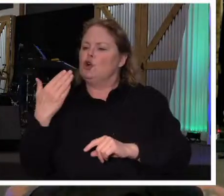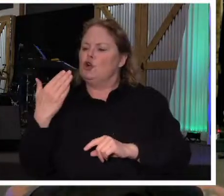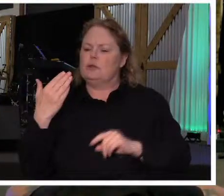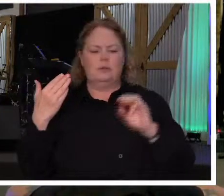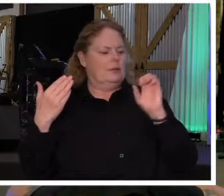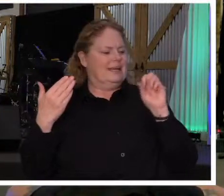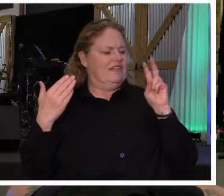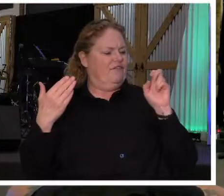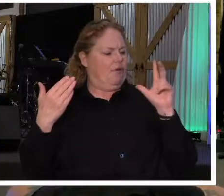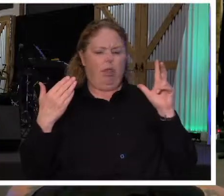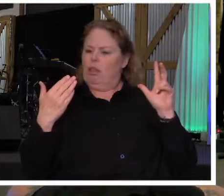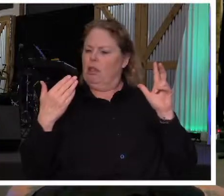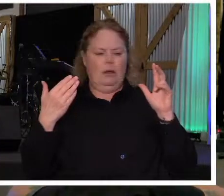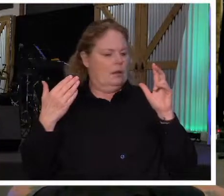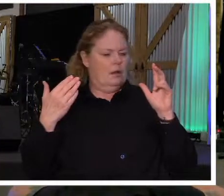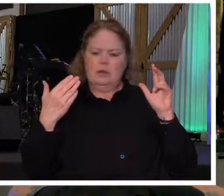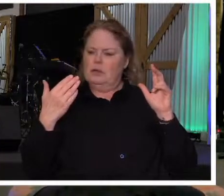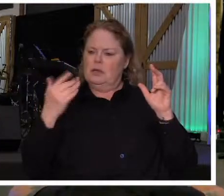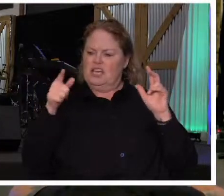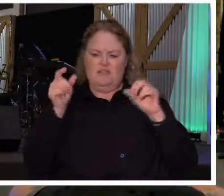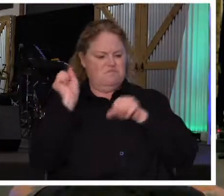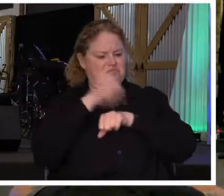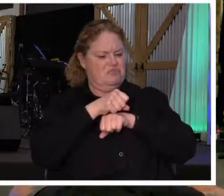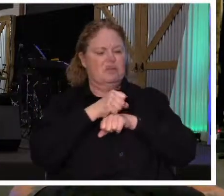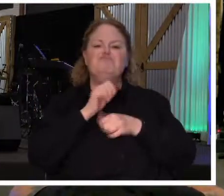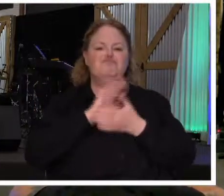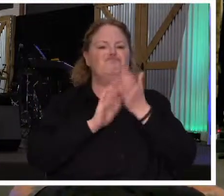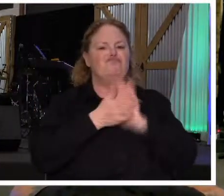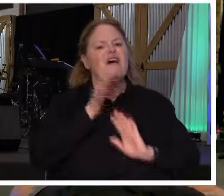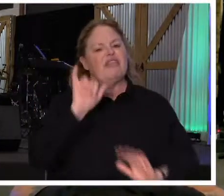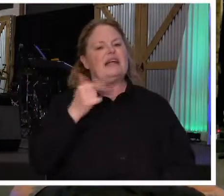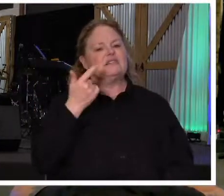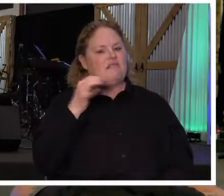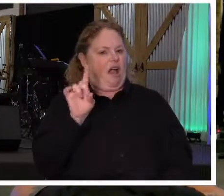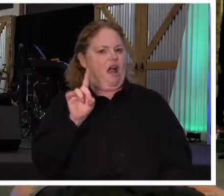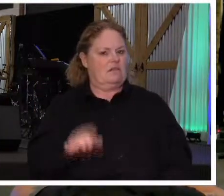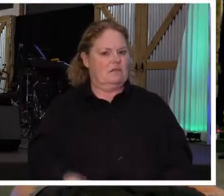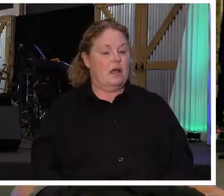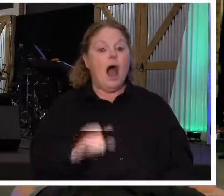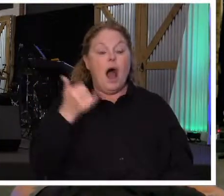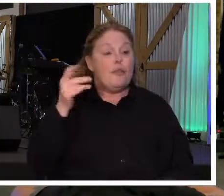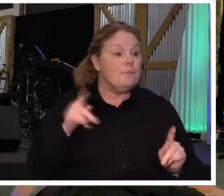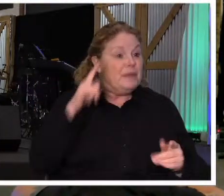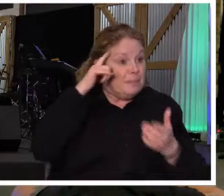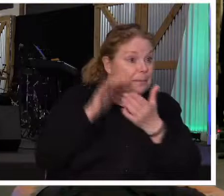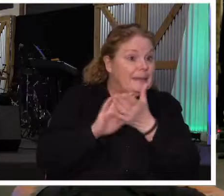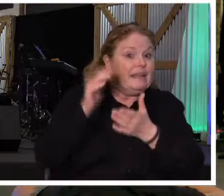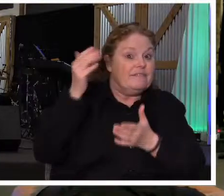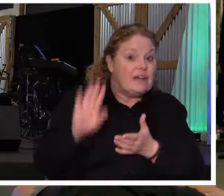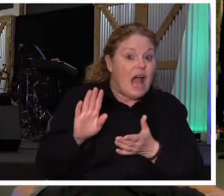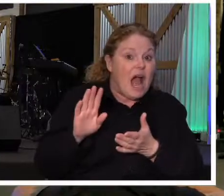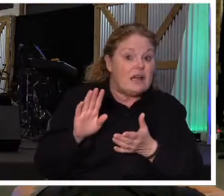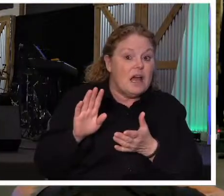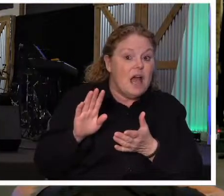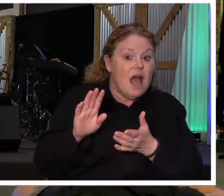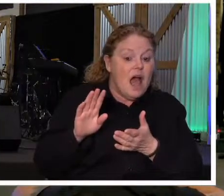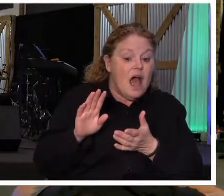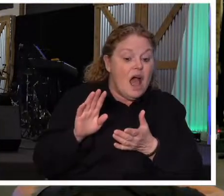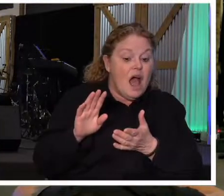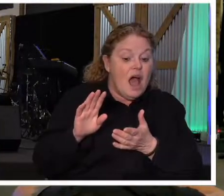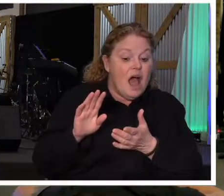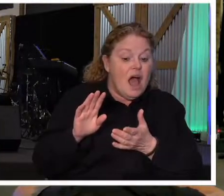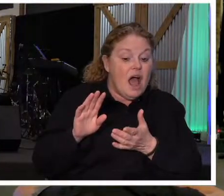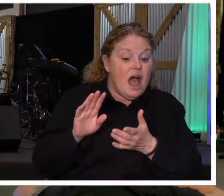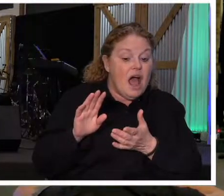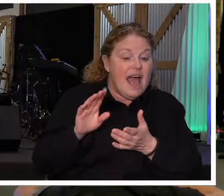then we need a God that just balances that for us. And then there are those that believe in God and suddenly come running to him when there's nothing